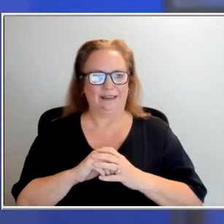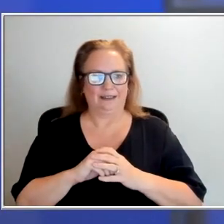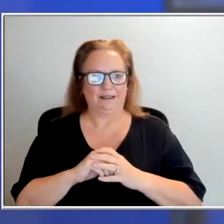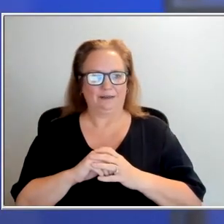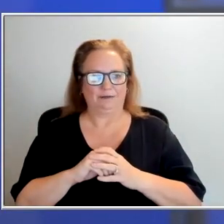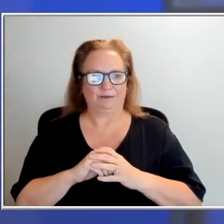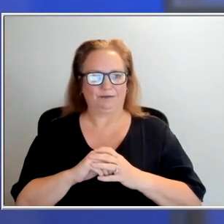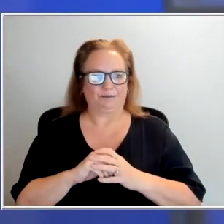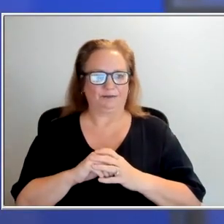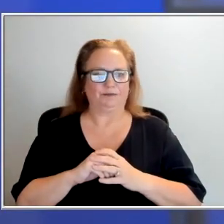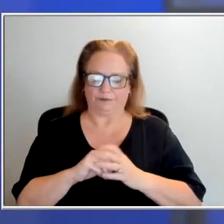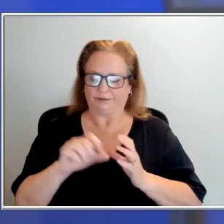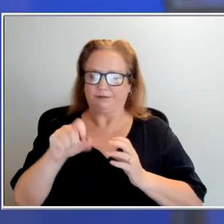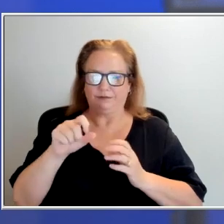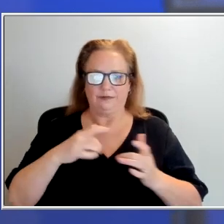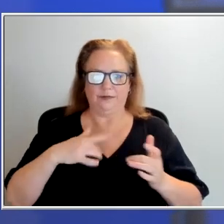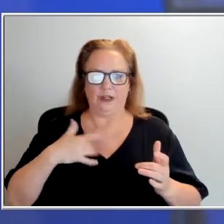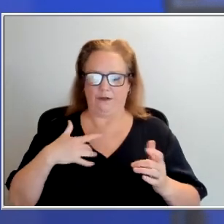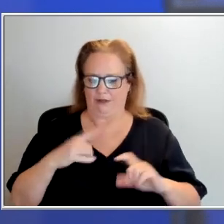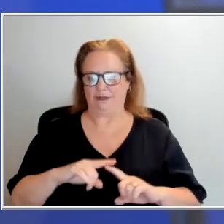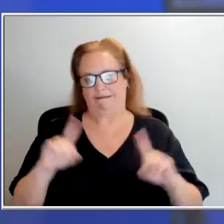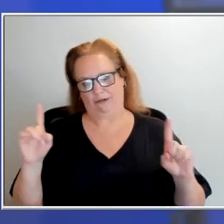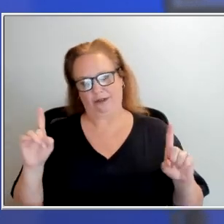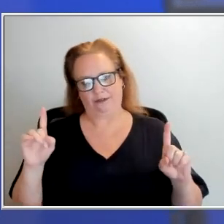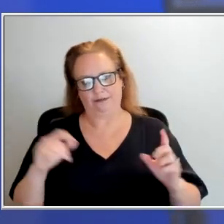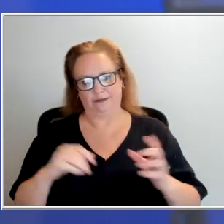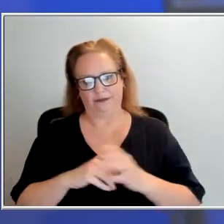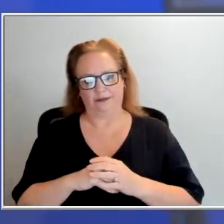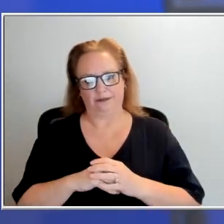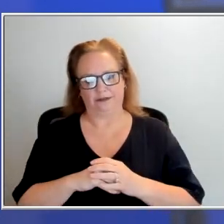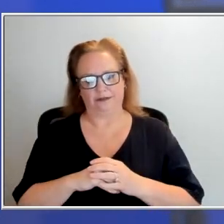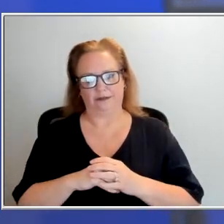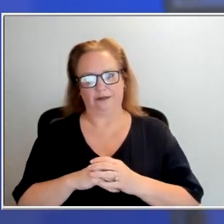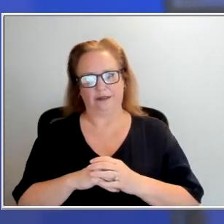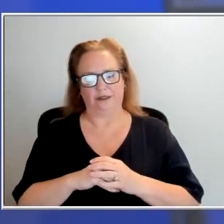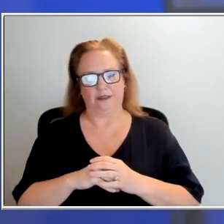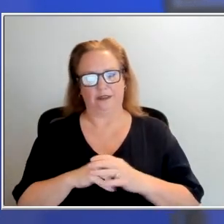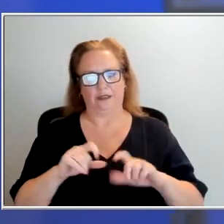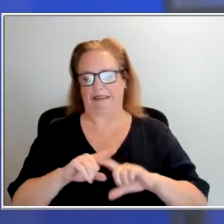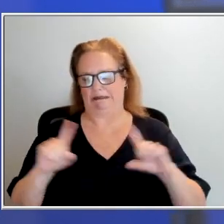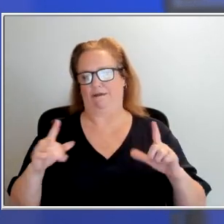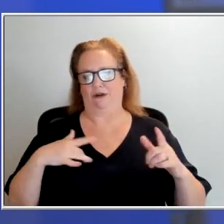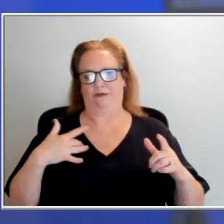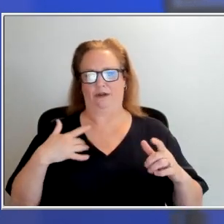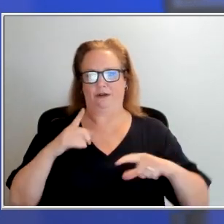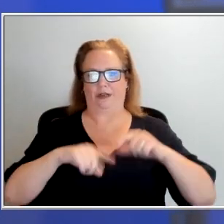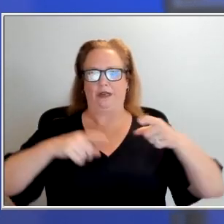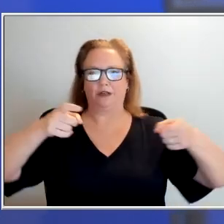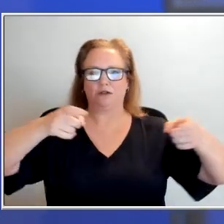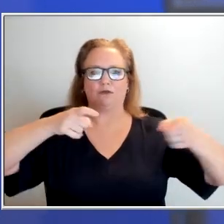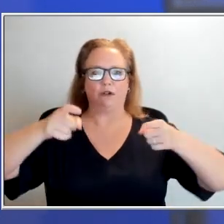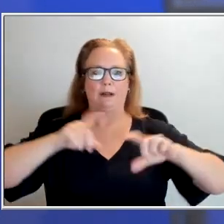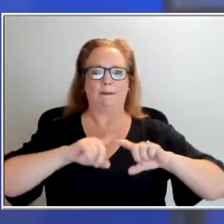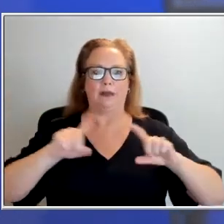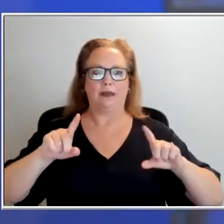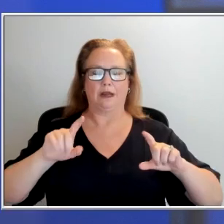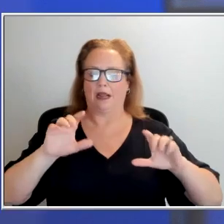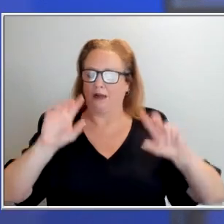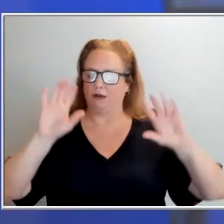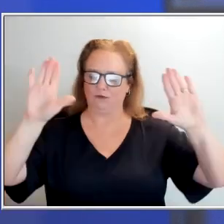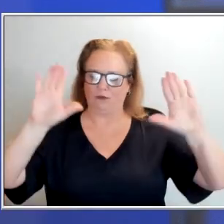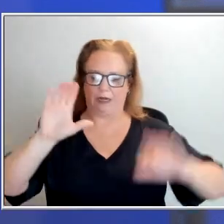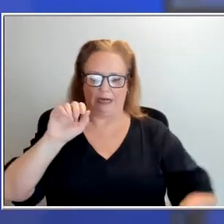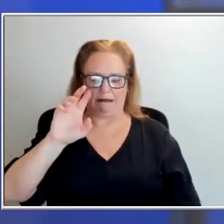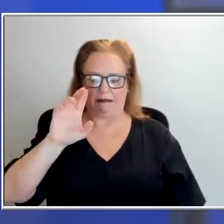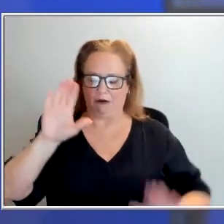certainly, you know, you feel differently. A whole host of other things that you can't control. But I had great care, a great team